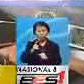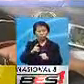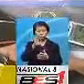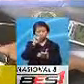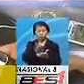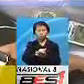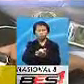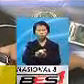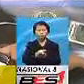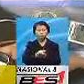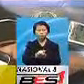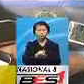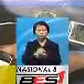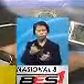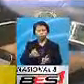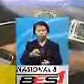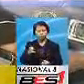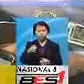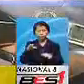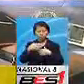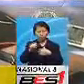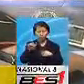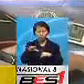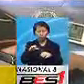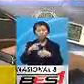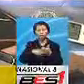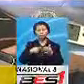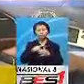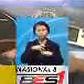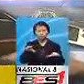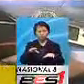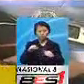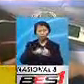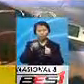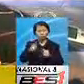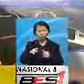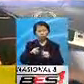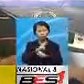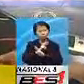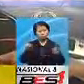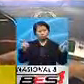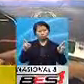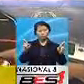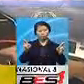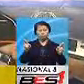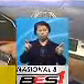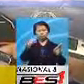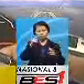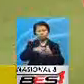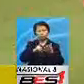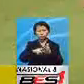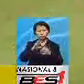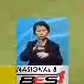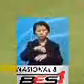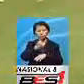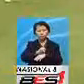know, 11 against 11, and you have to do what you can, and we have to be ready with any, you know, any opponent.